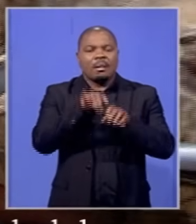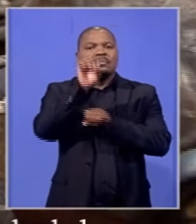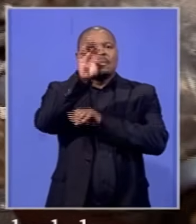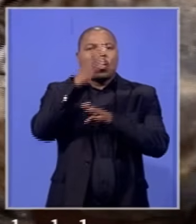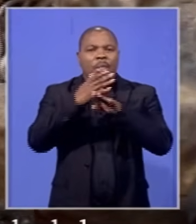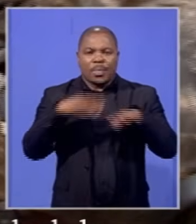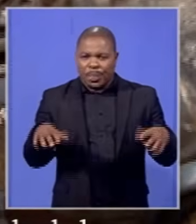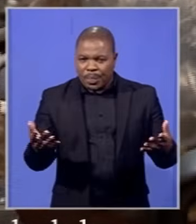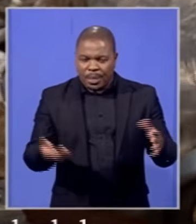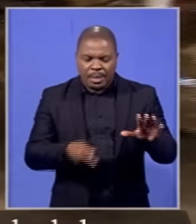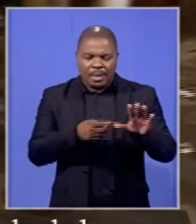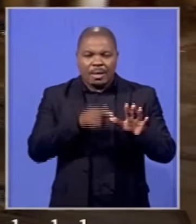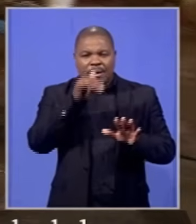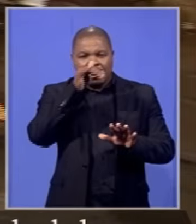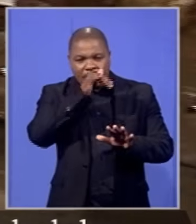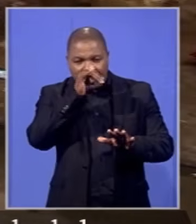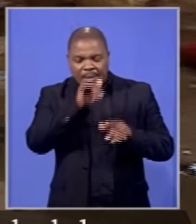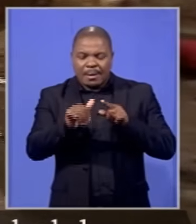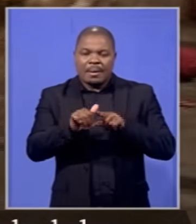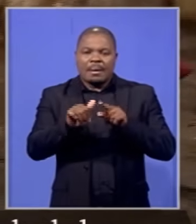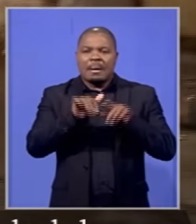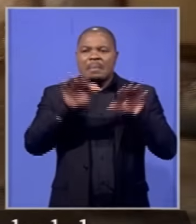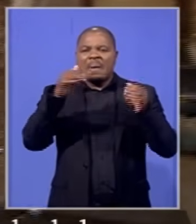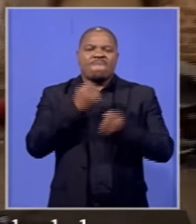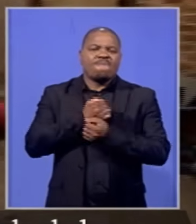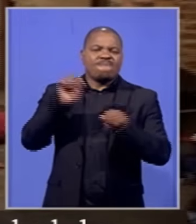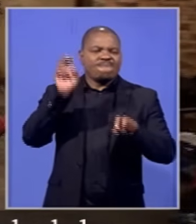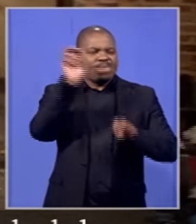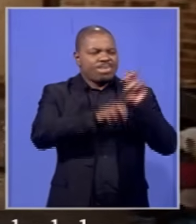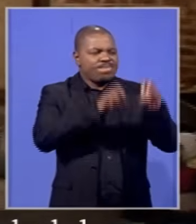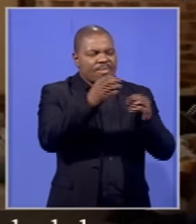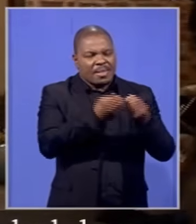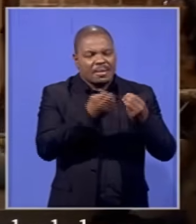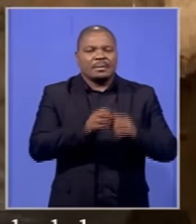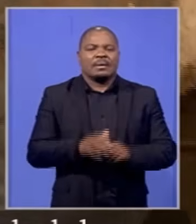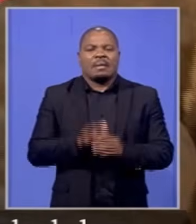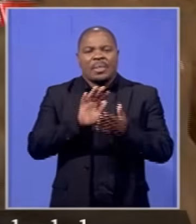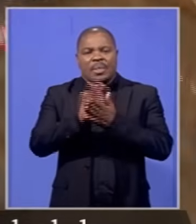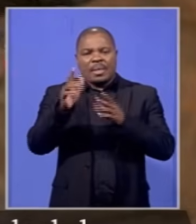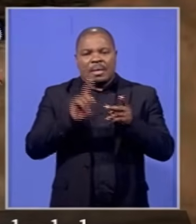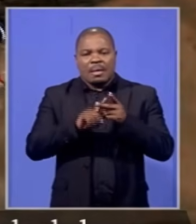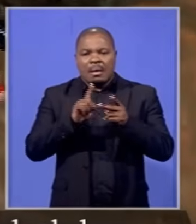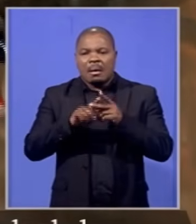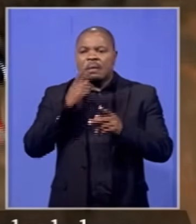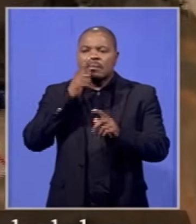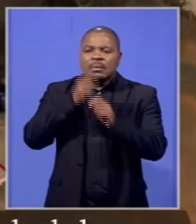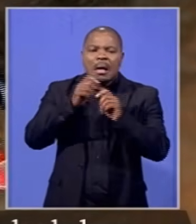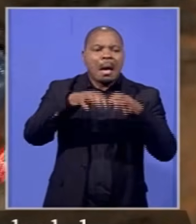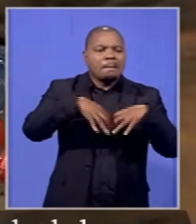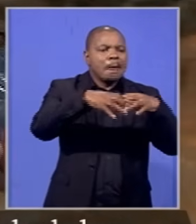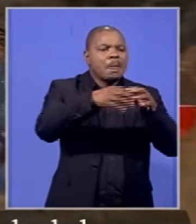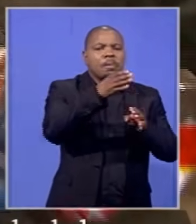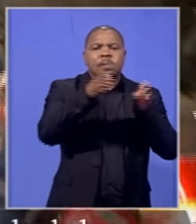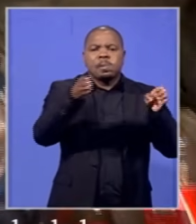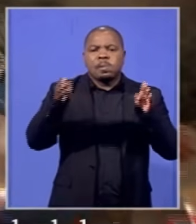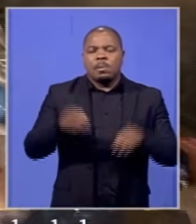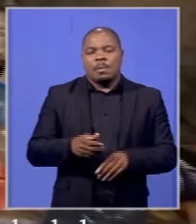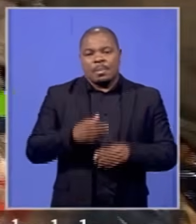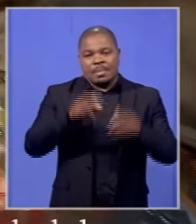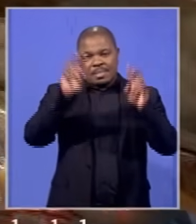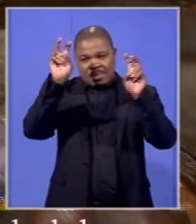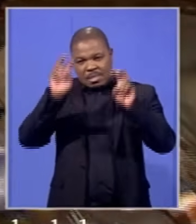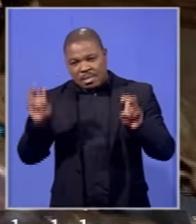lights, crime, lawlessness and vandalism, mushrooming of informal settlements,